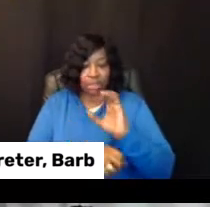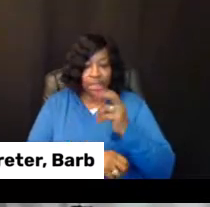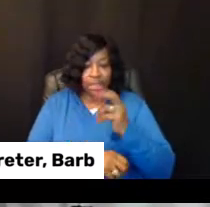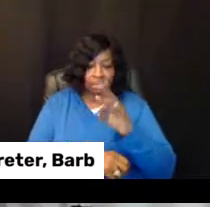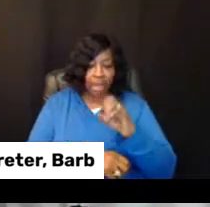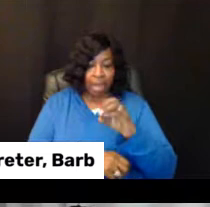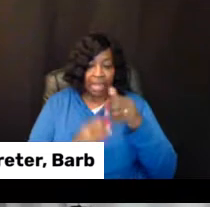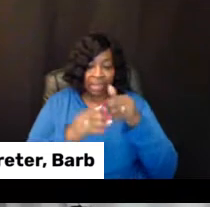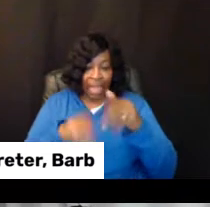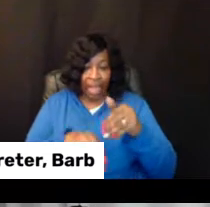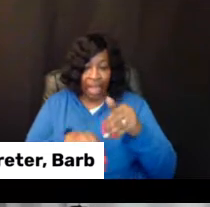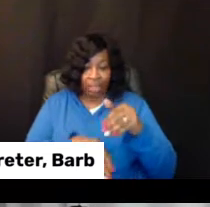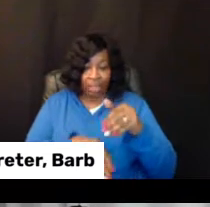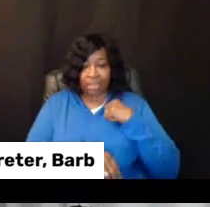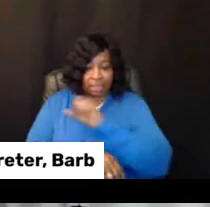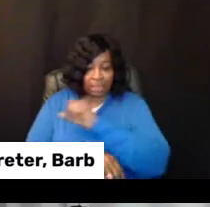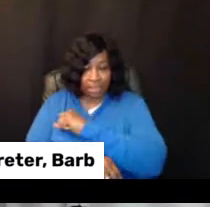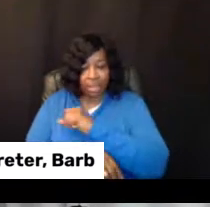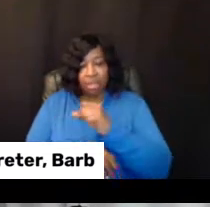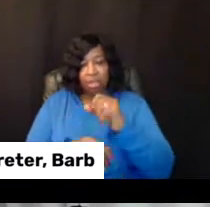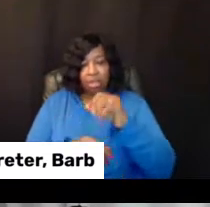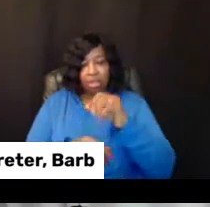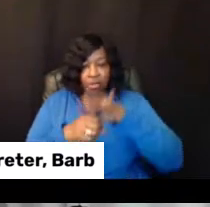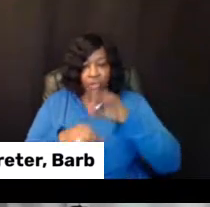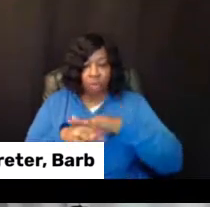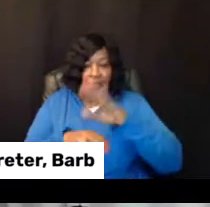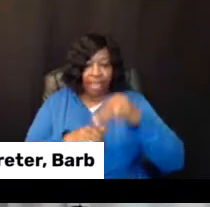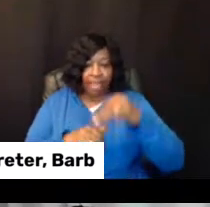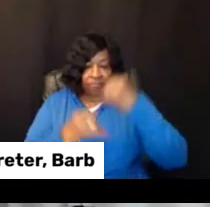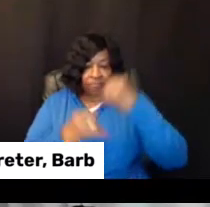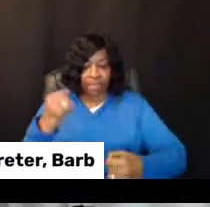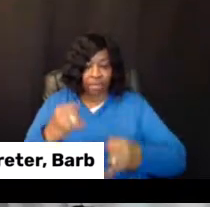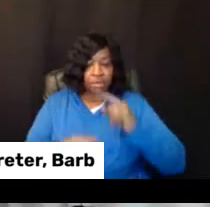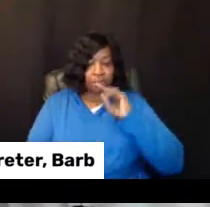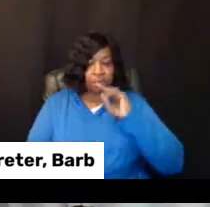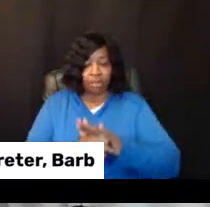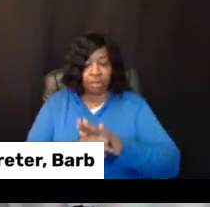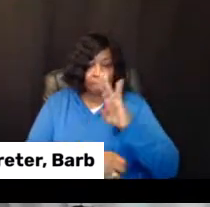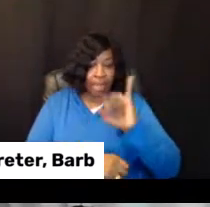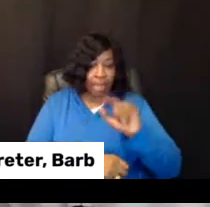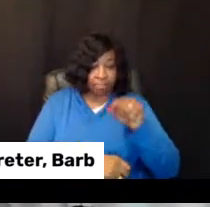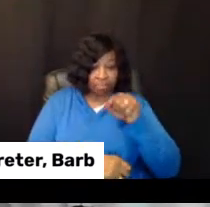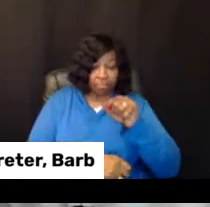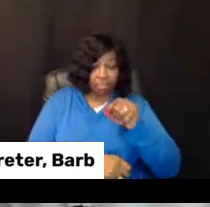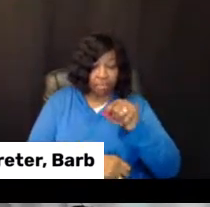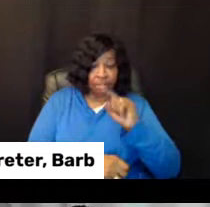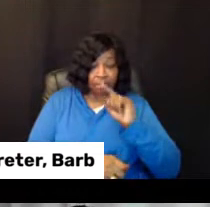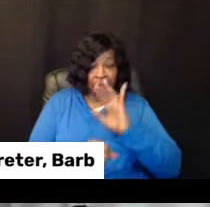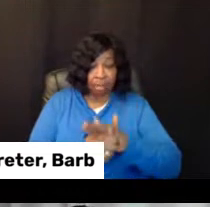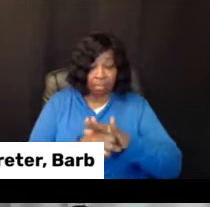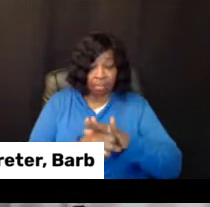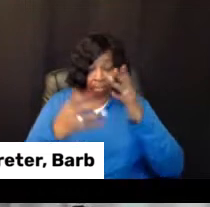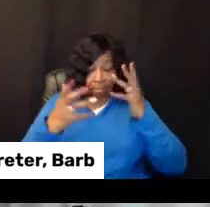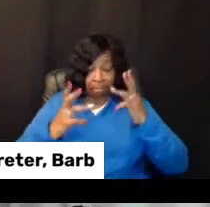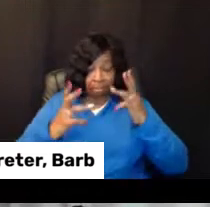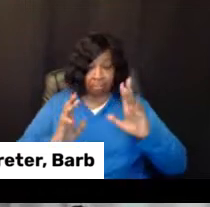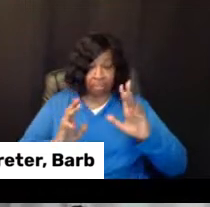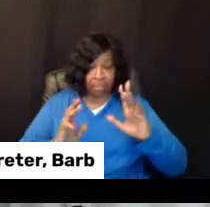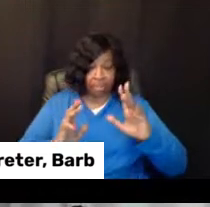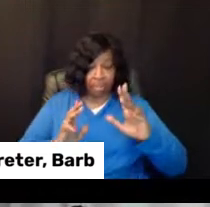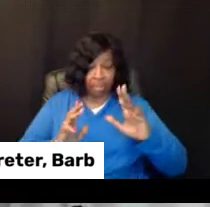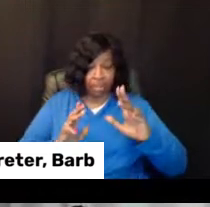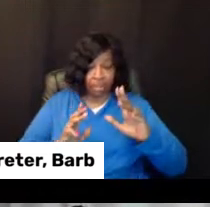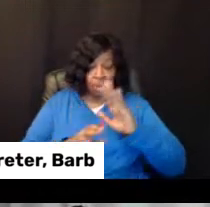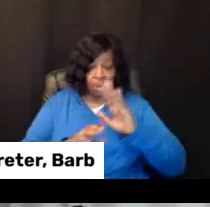and the Senate vote on that final confirmed bill. Once that final confirmation and that final vote happens on a